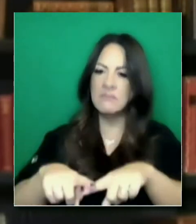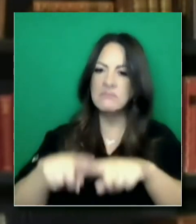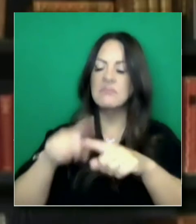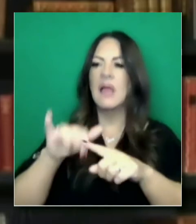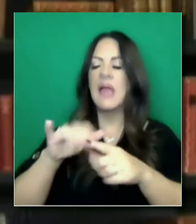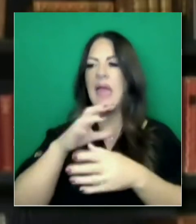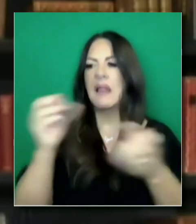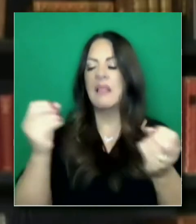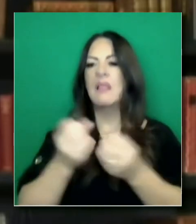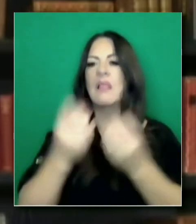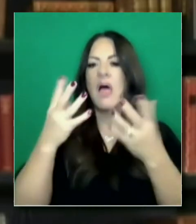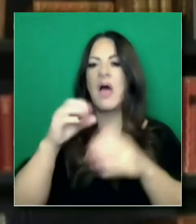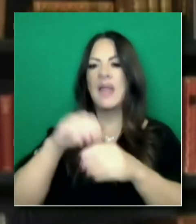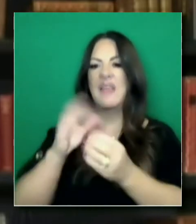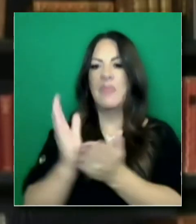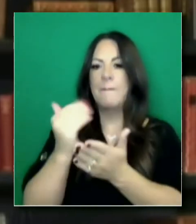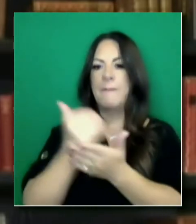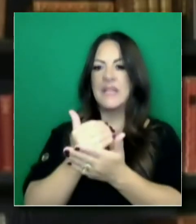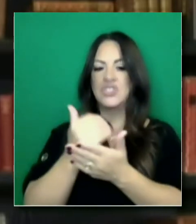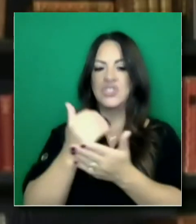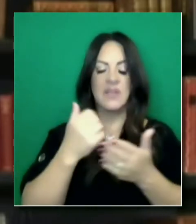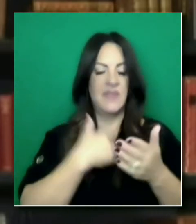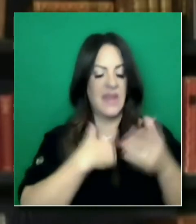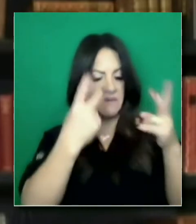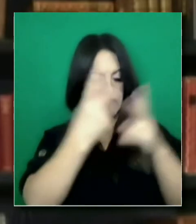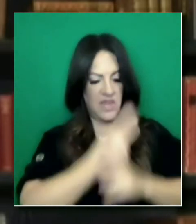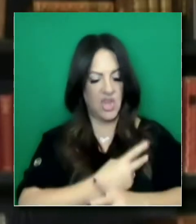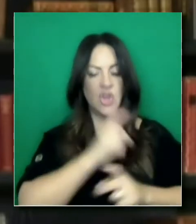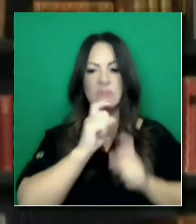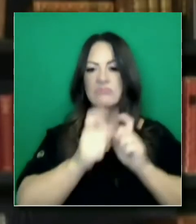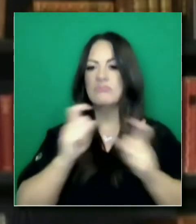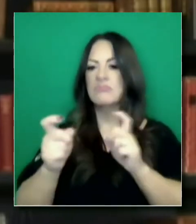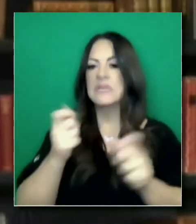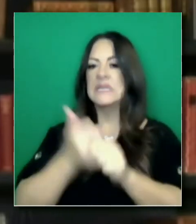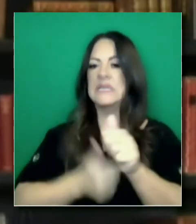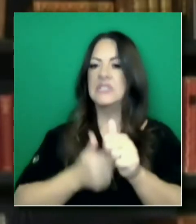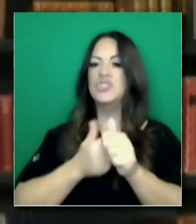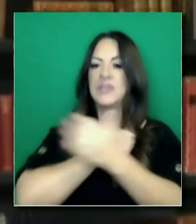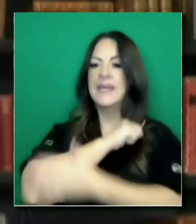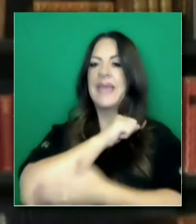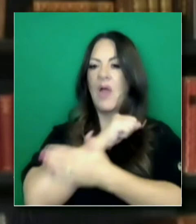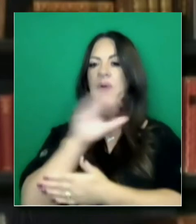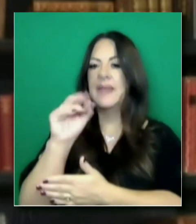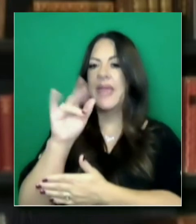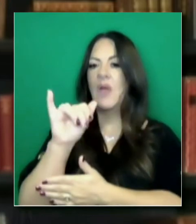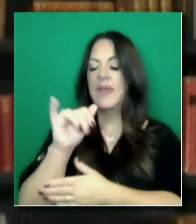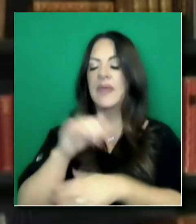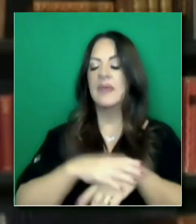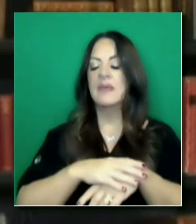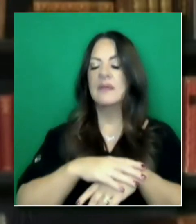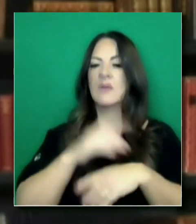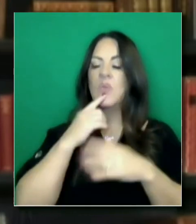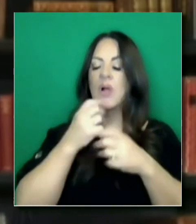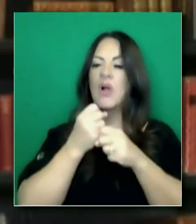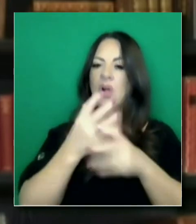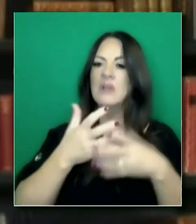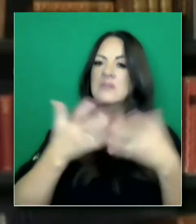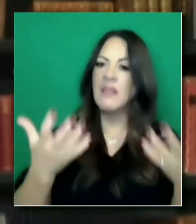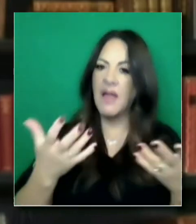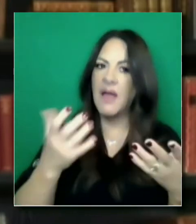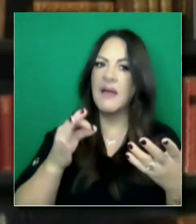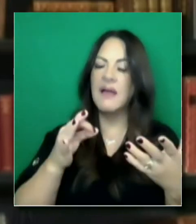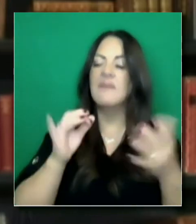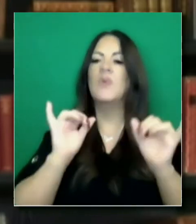relief. So all of that reduces the stress and burden on these governmental